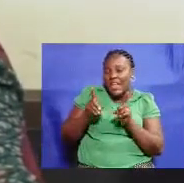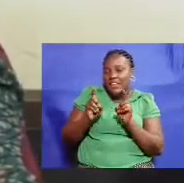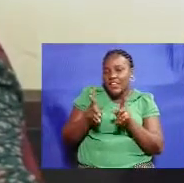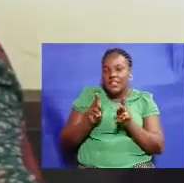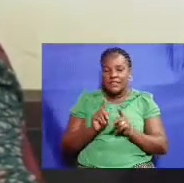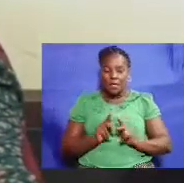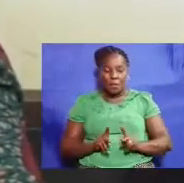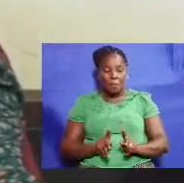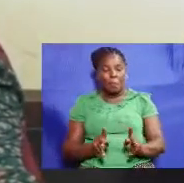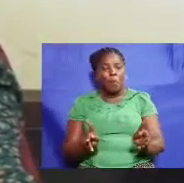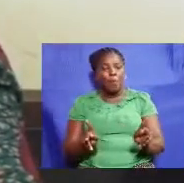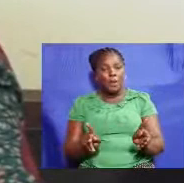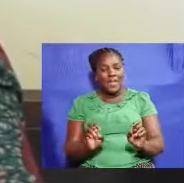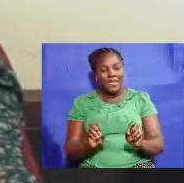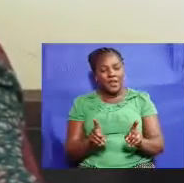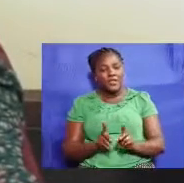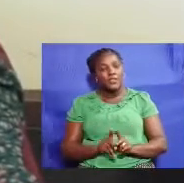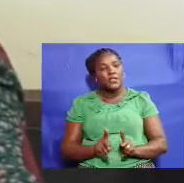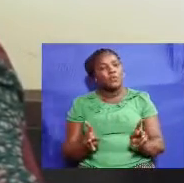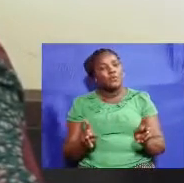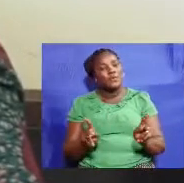again educate the general public.